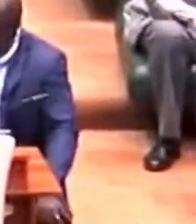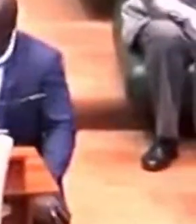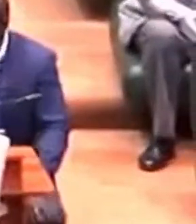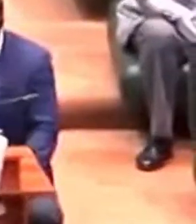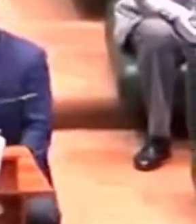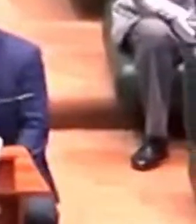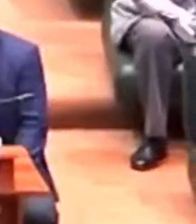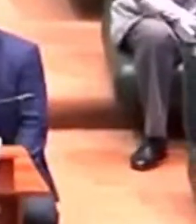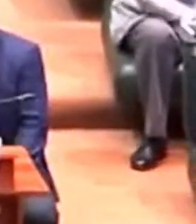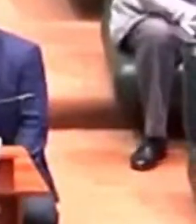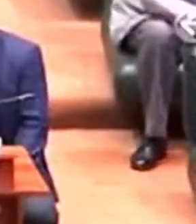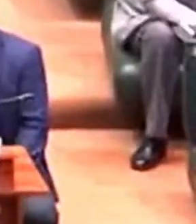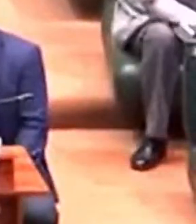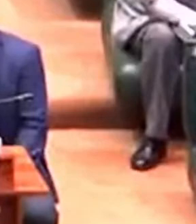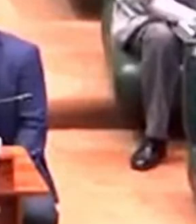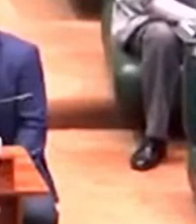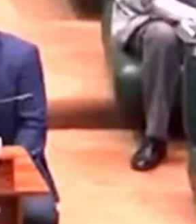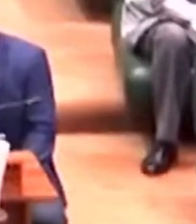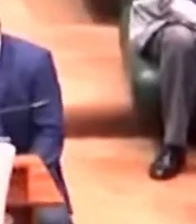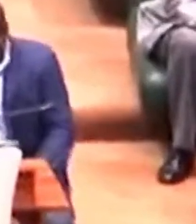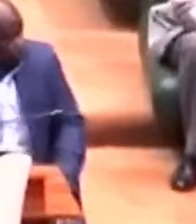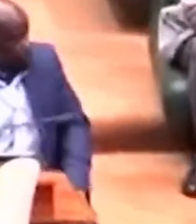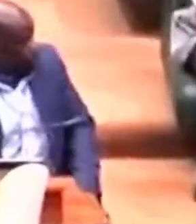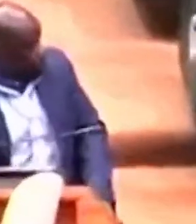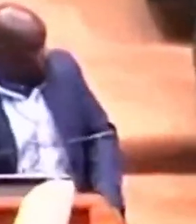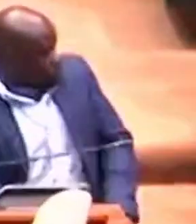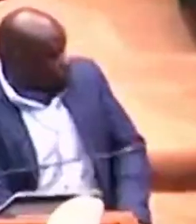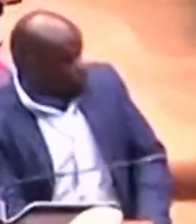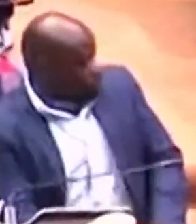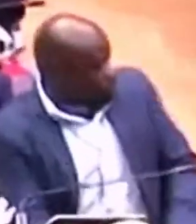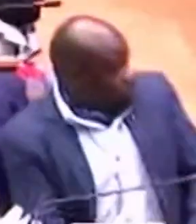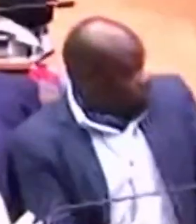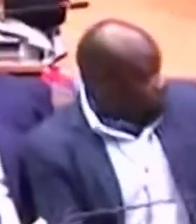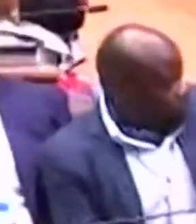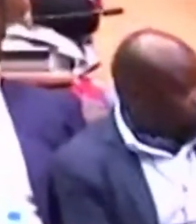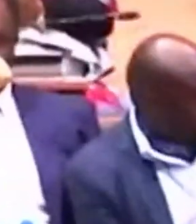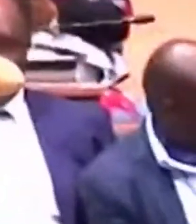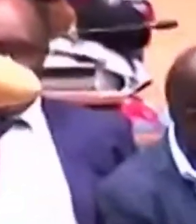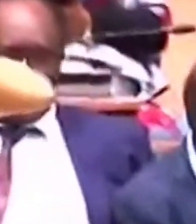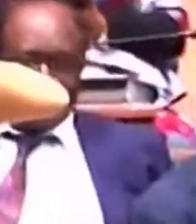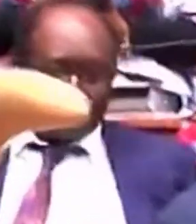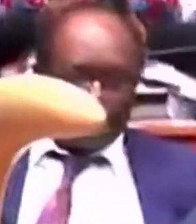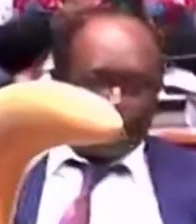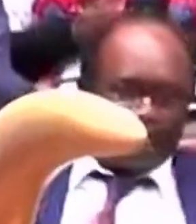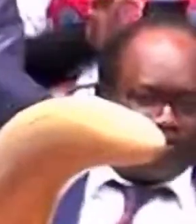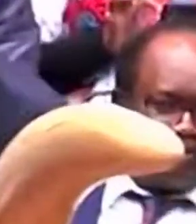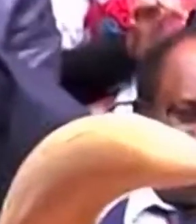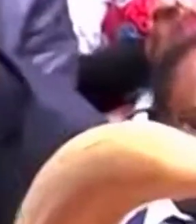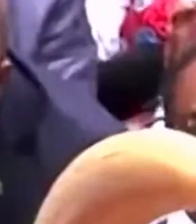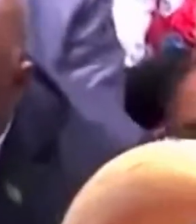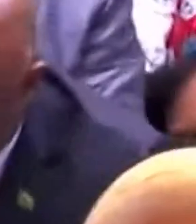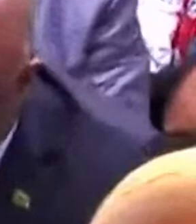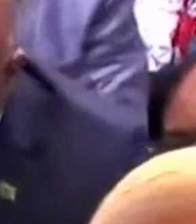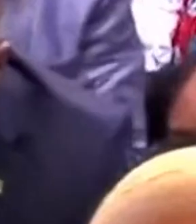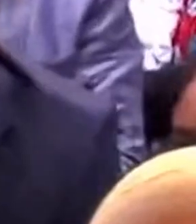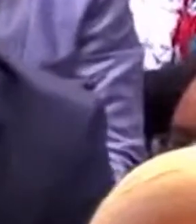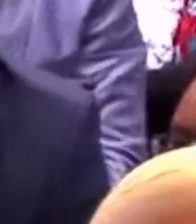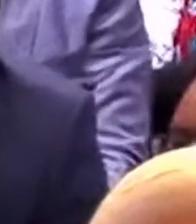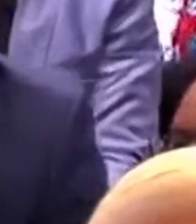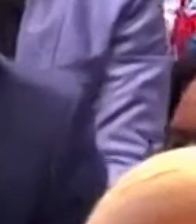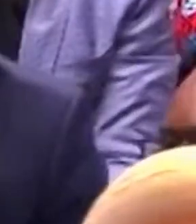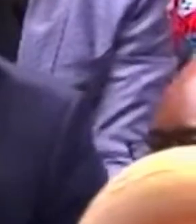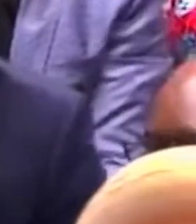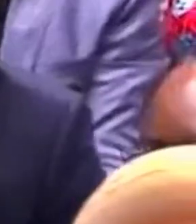I think the honorable member for Feira, wait. But it's also good to see that you are in harmony. May the